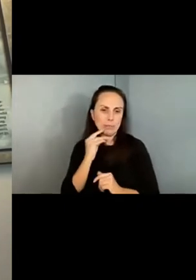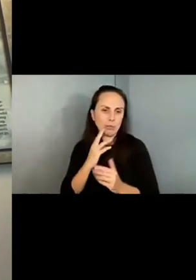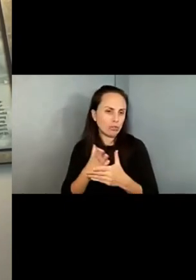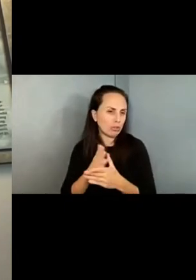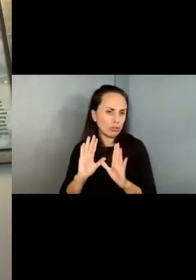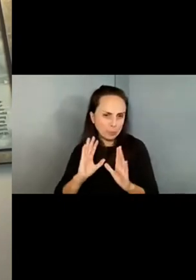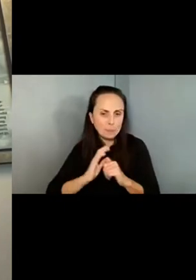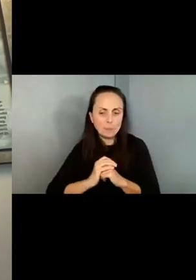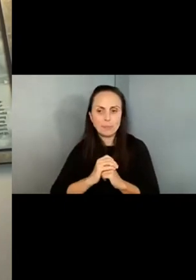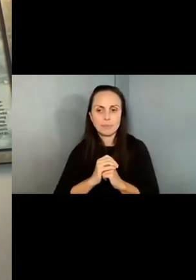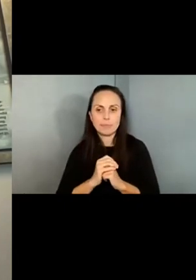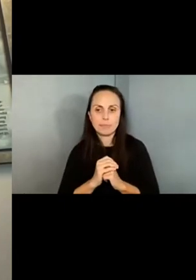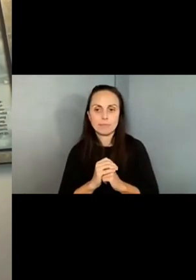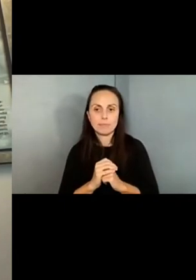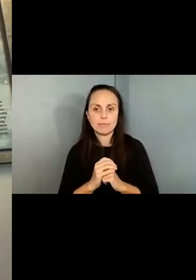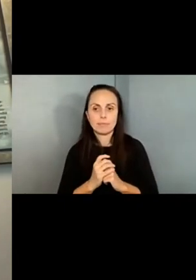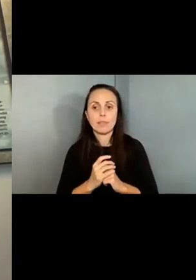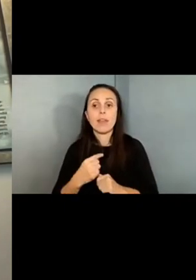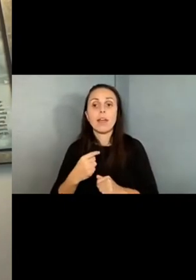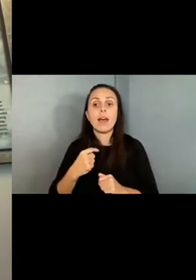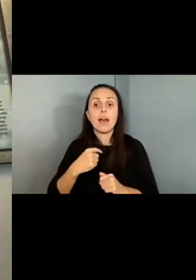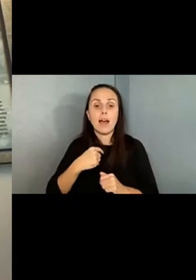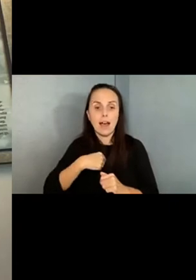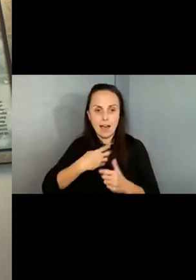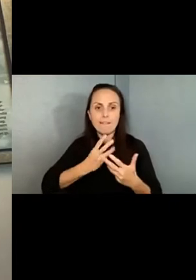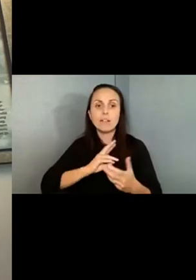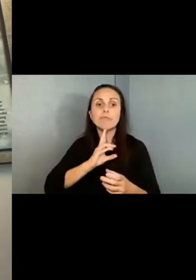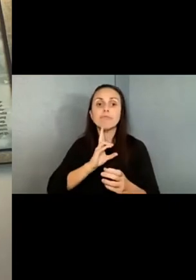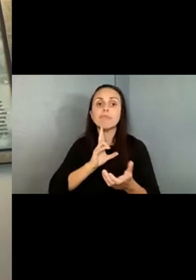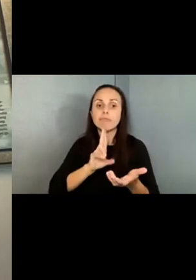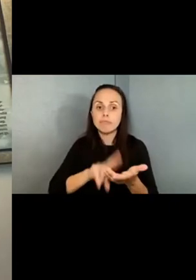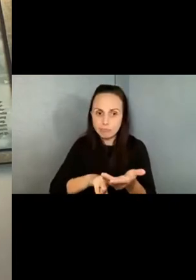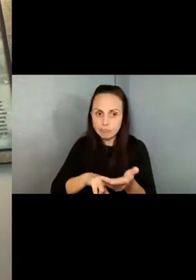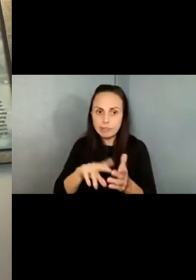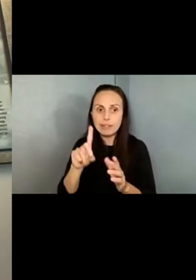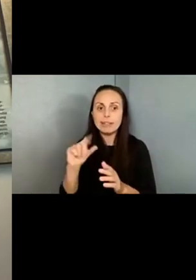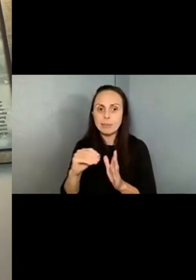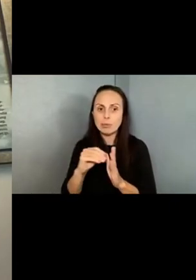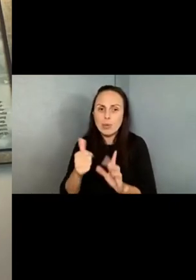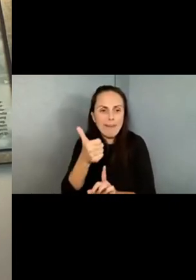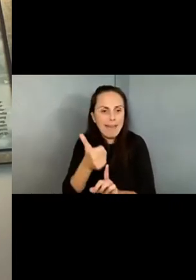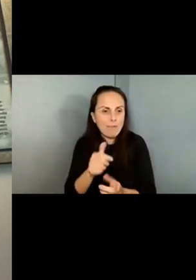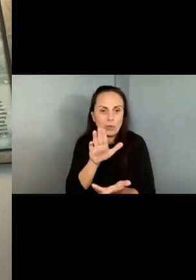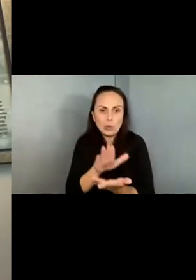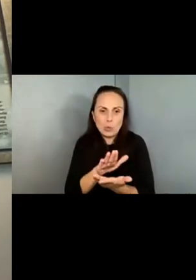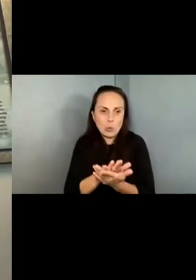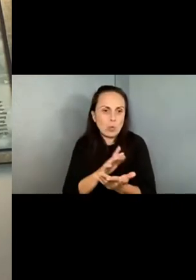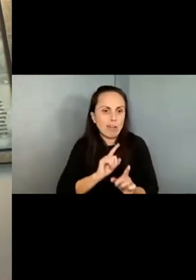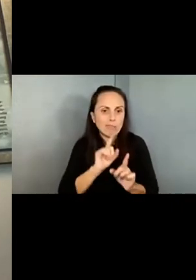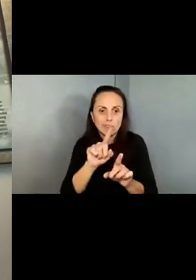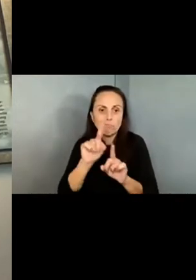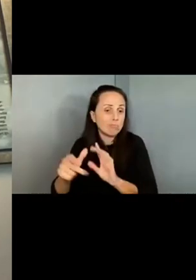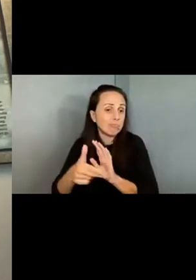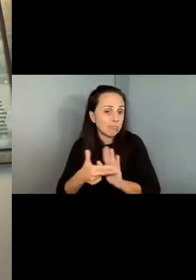I have been enrolled as a disabled student at every school I've attended